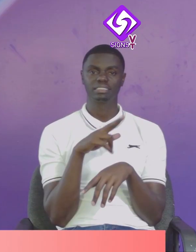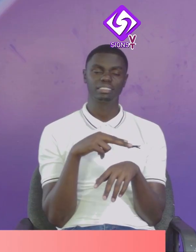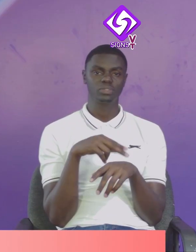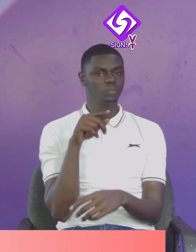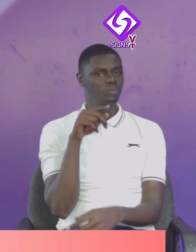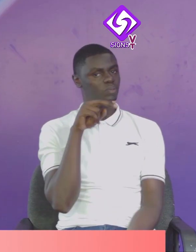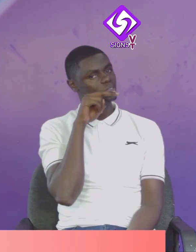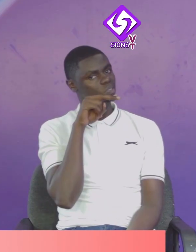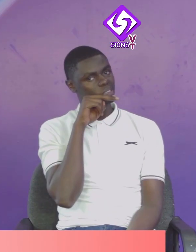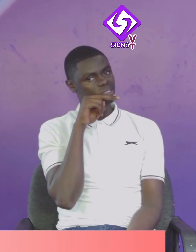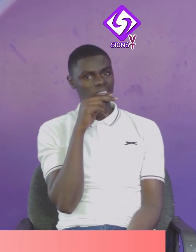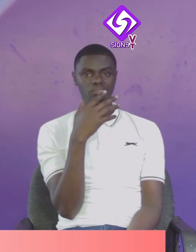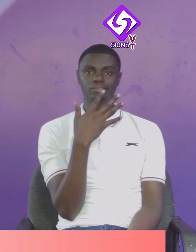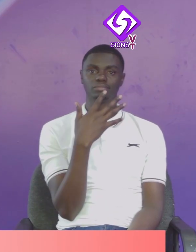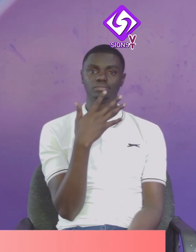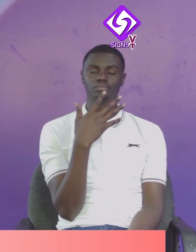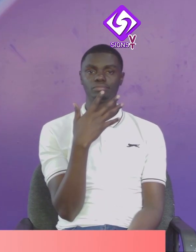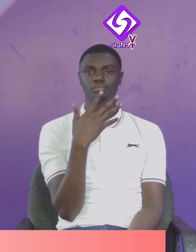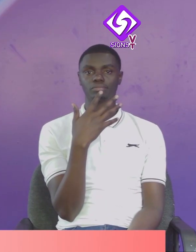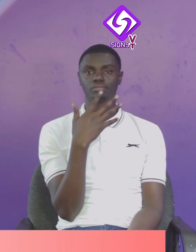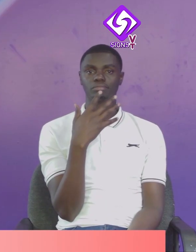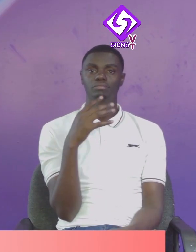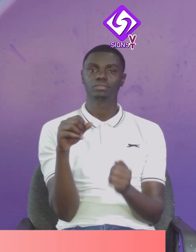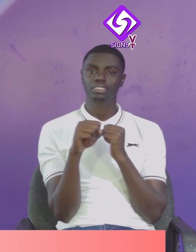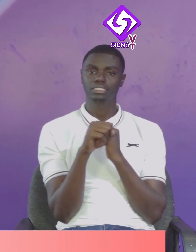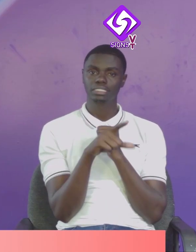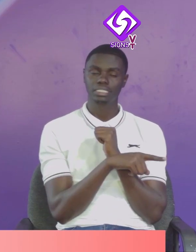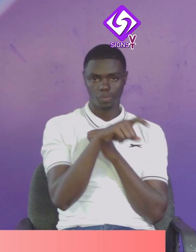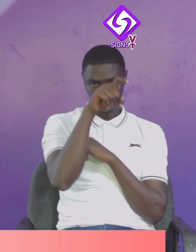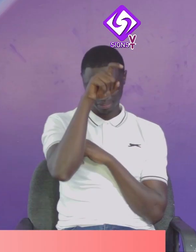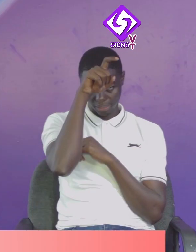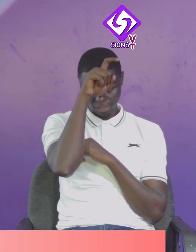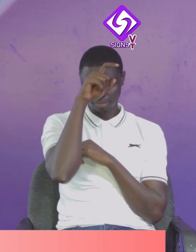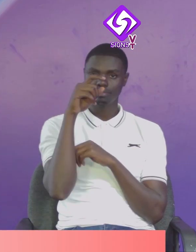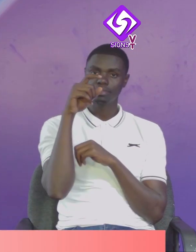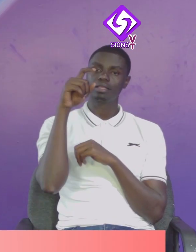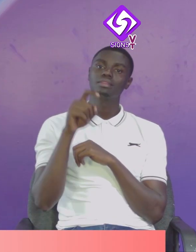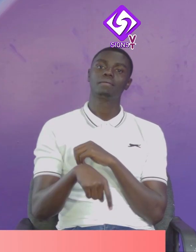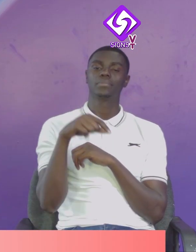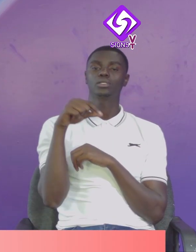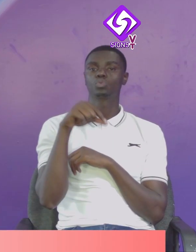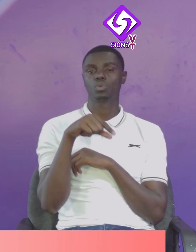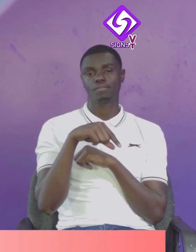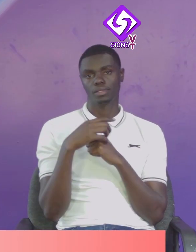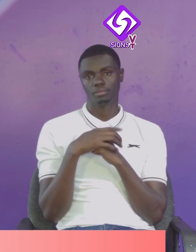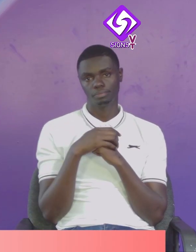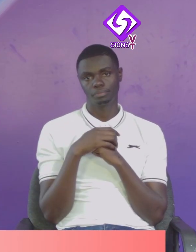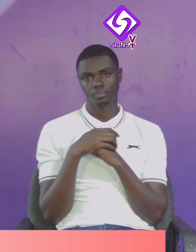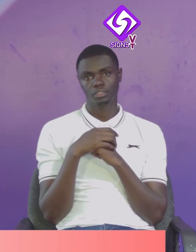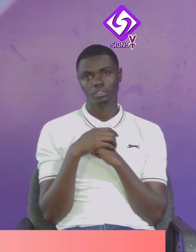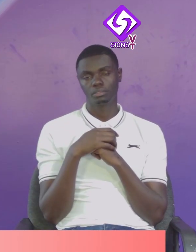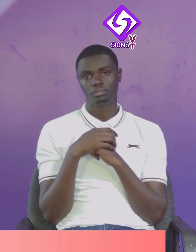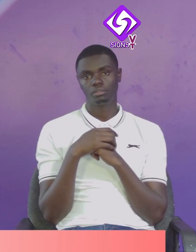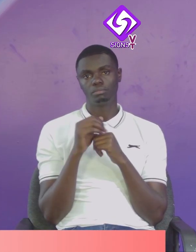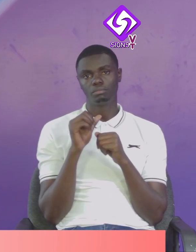Nigeria and Senegal, Egypt, these nations have to qualify. So it is a matter